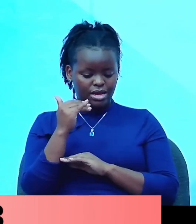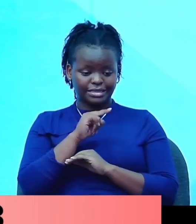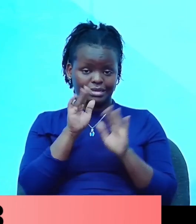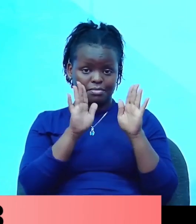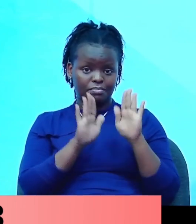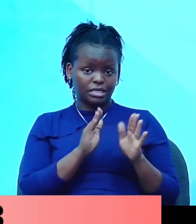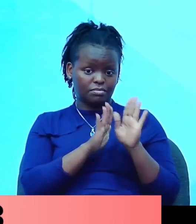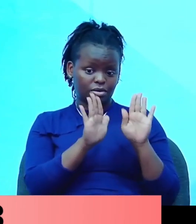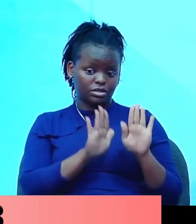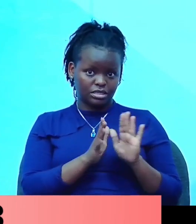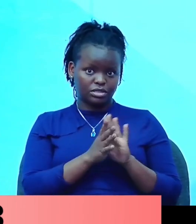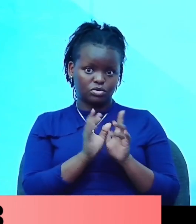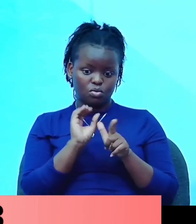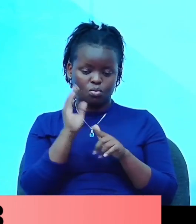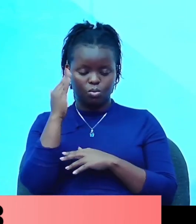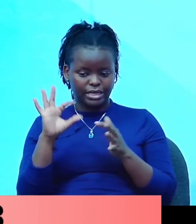it is being tied to